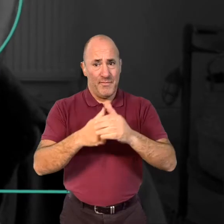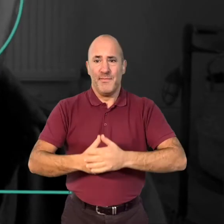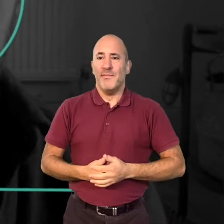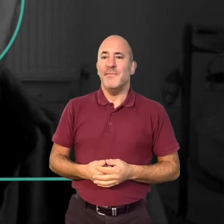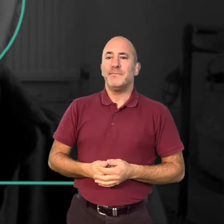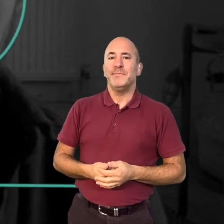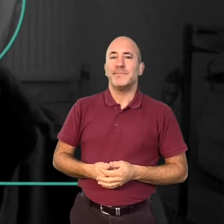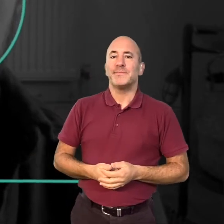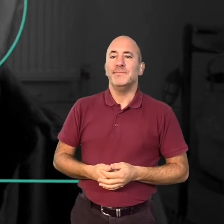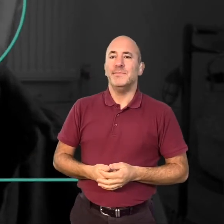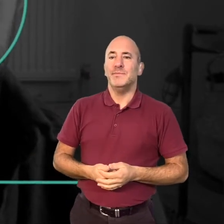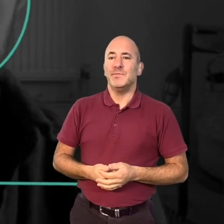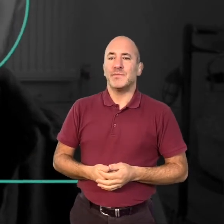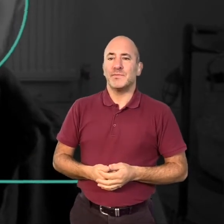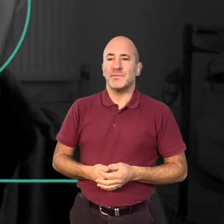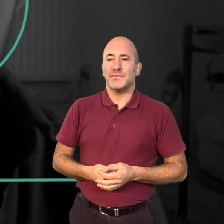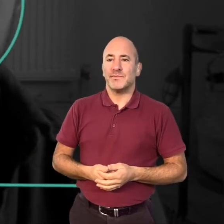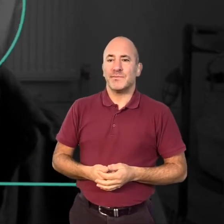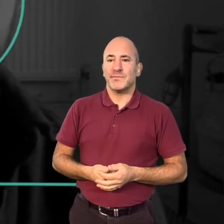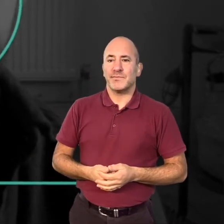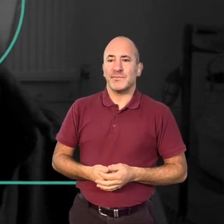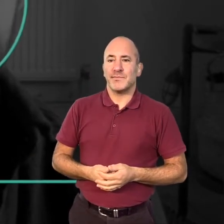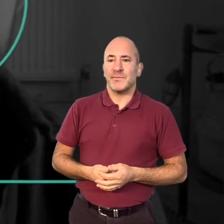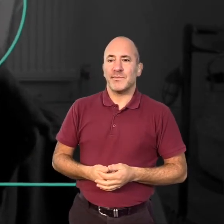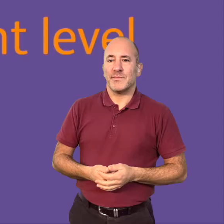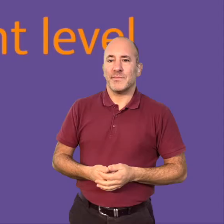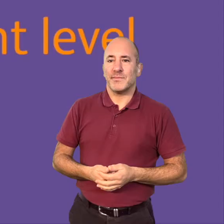movement works. Okay.